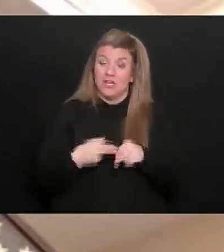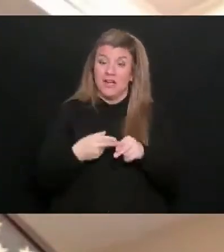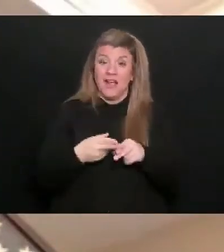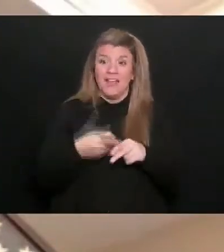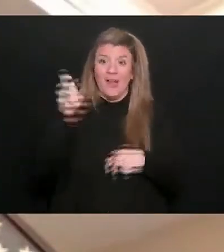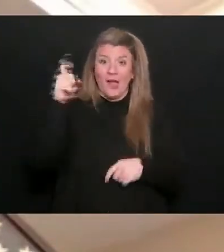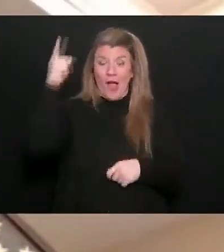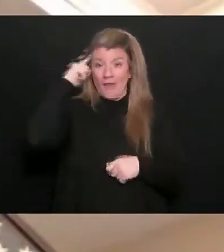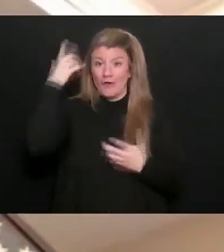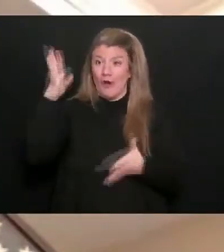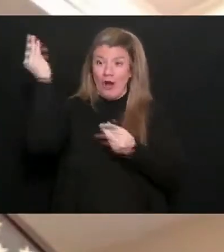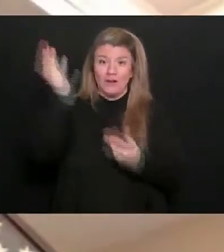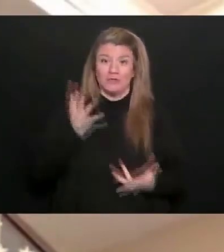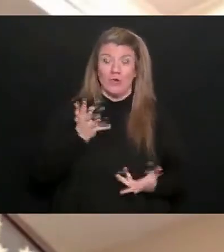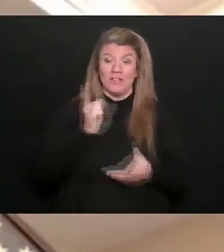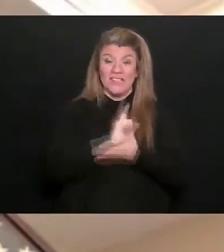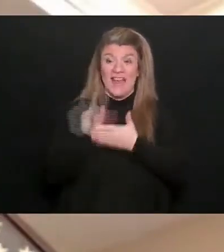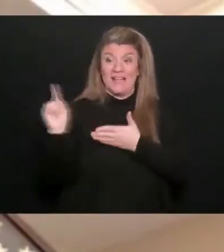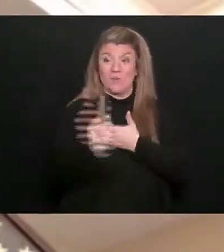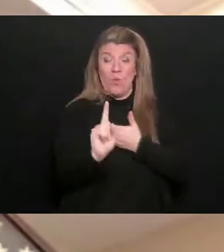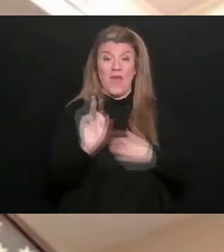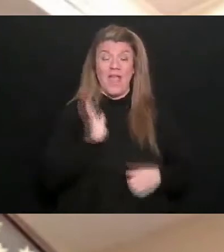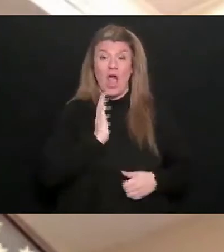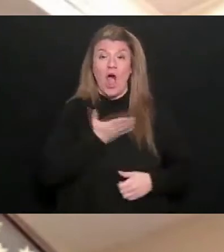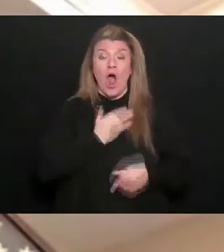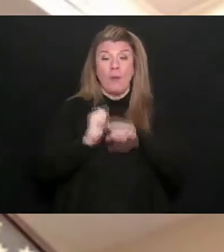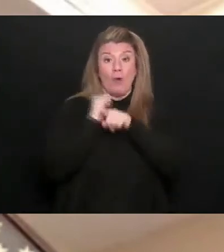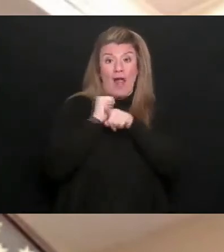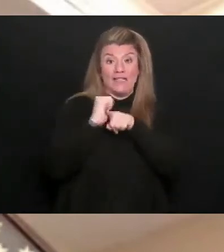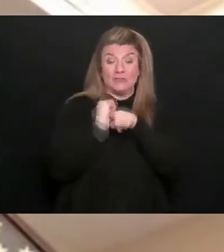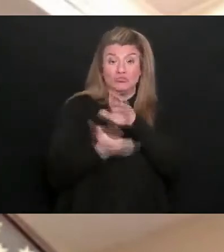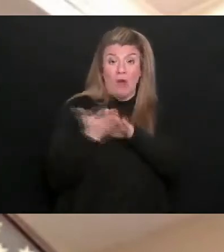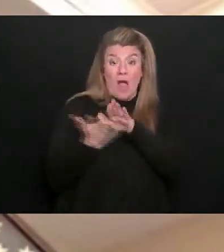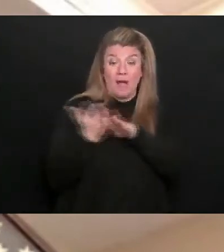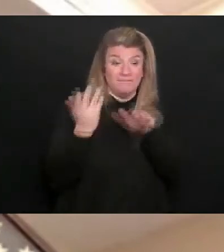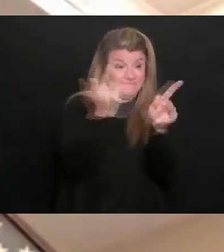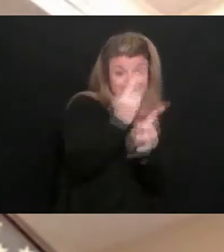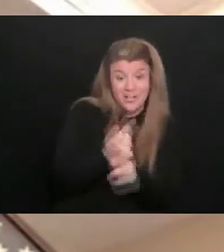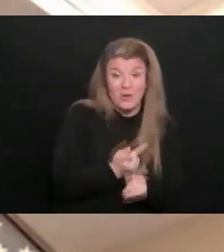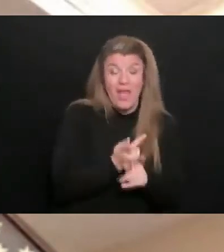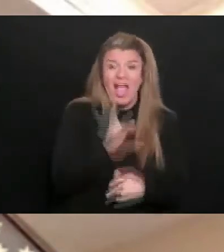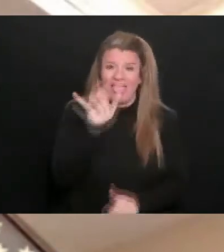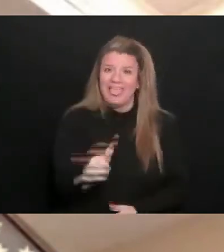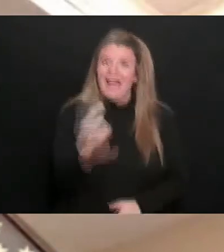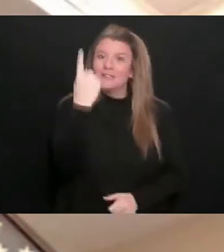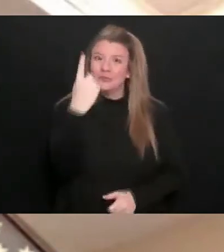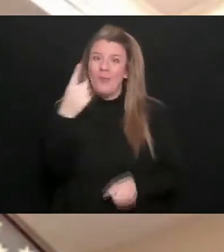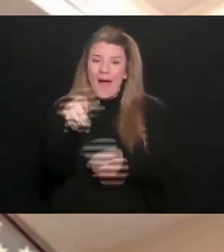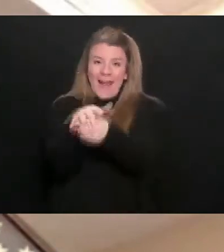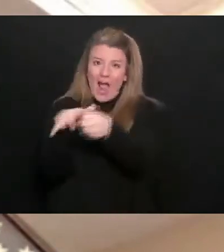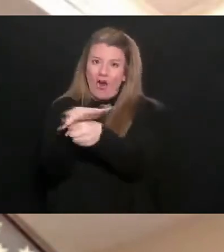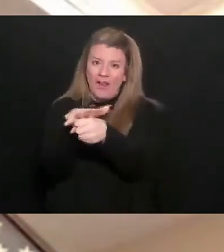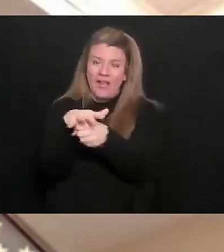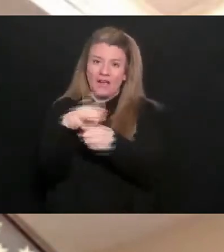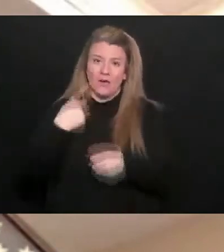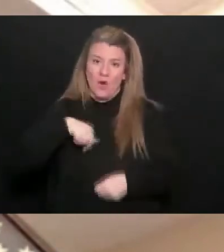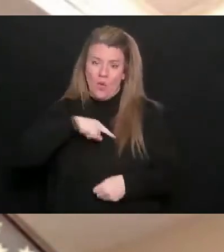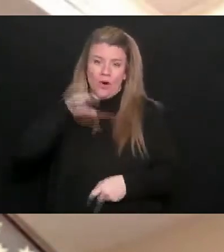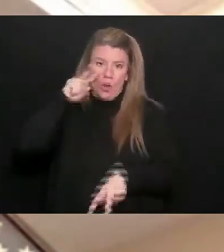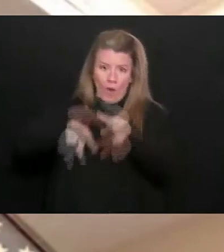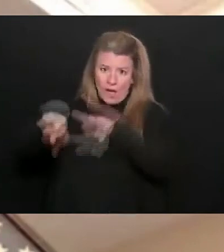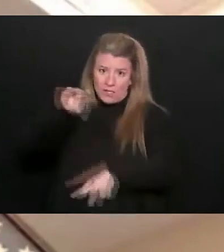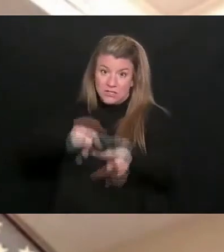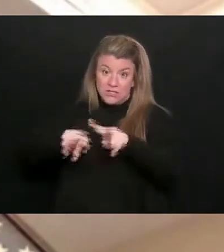tabletop exercise next week, and that will be one of the areas of consideration. But again, our